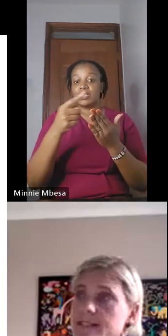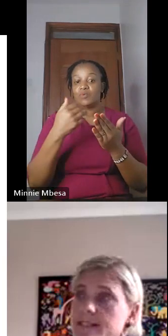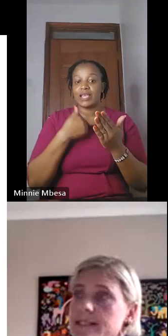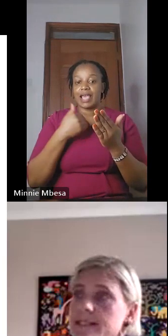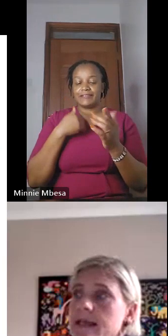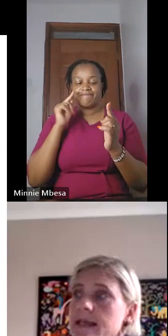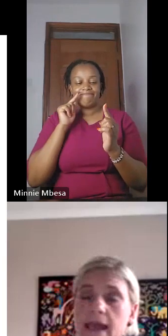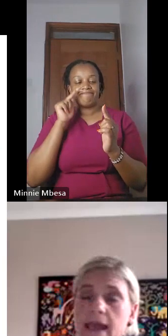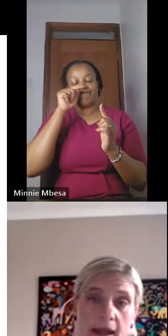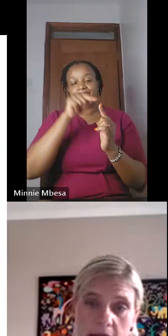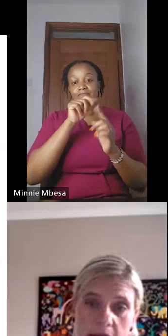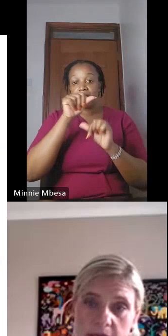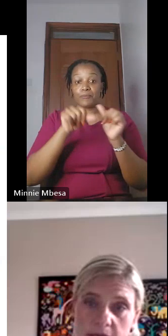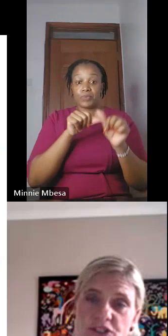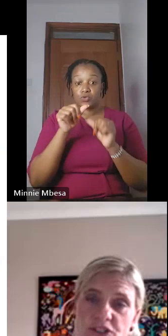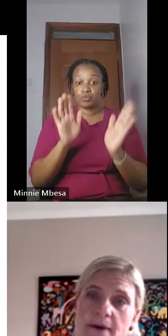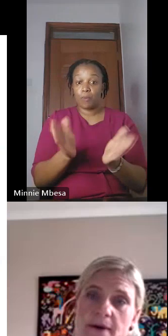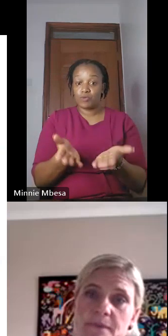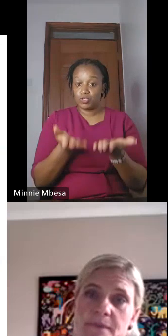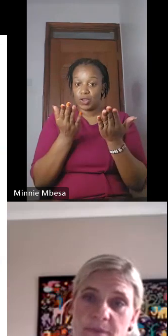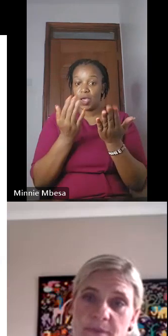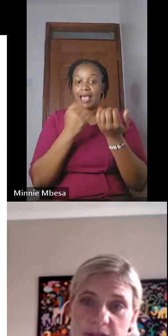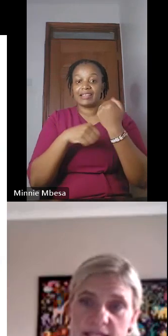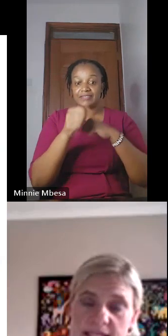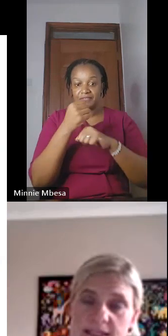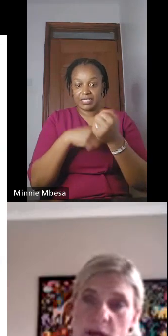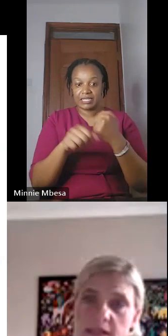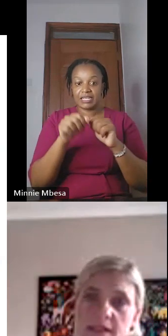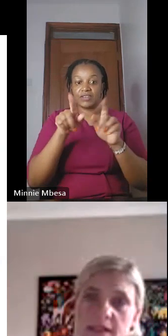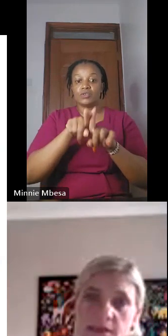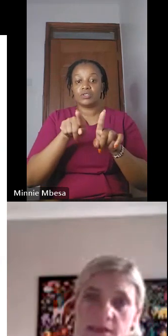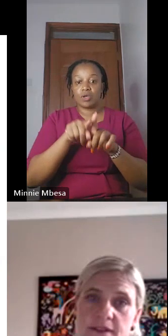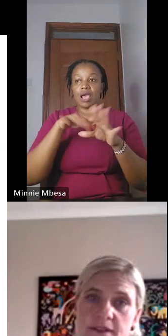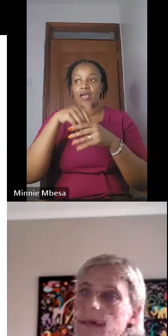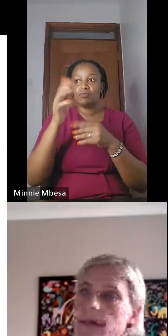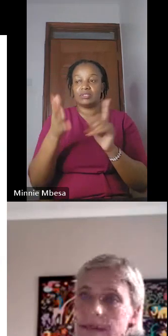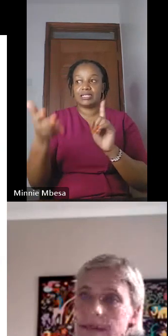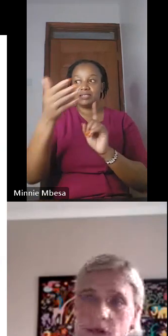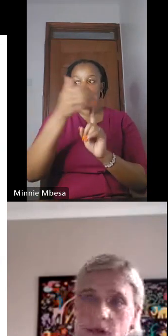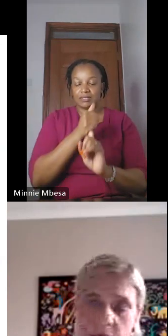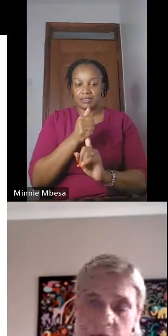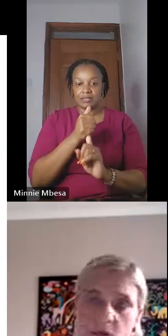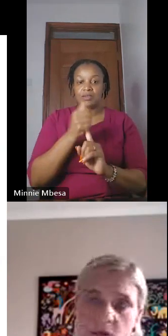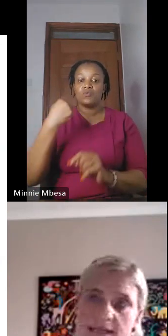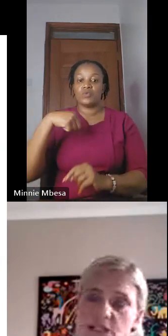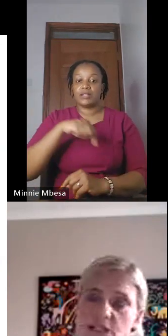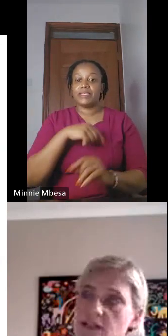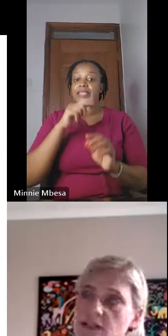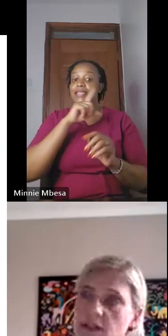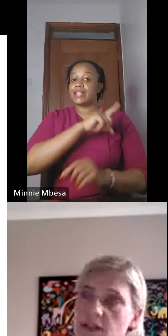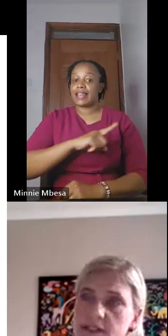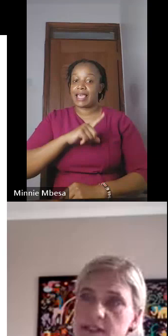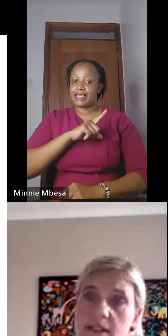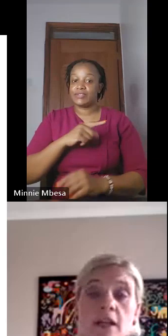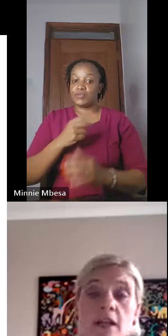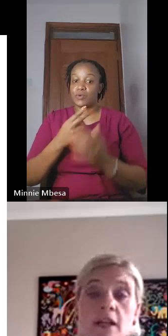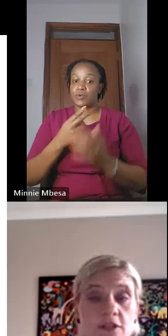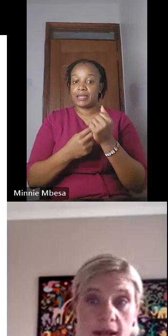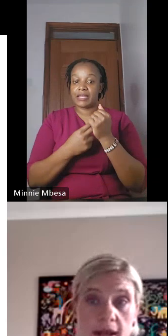promotional activities and our outreach. We've been very lucky to partner with two incredible organizations on